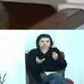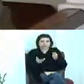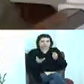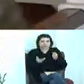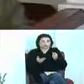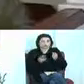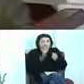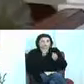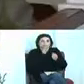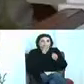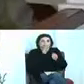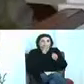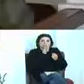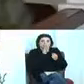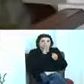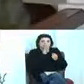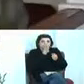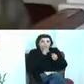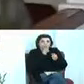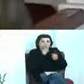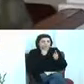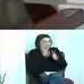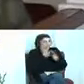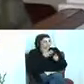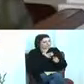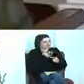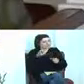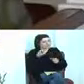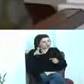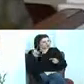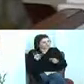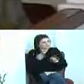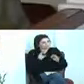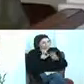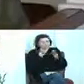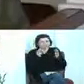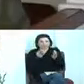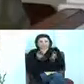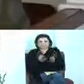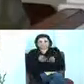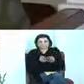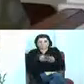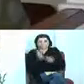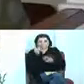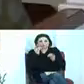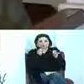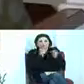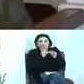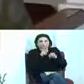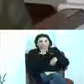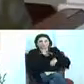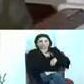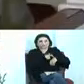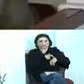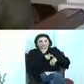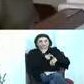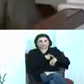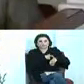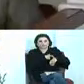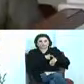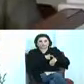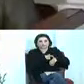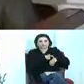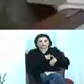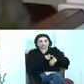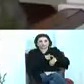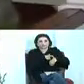To speak to my own family one more time.